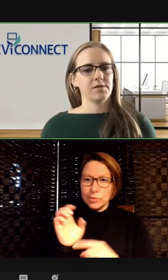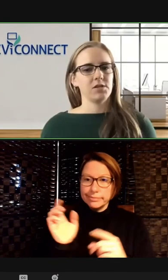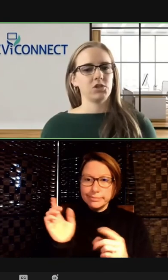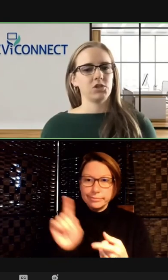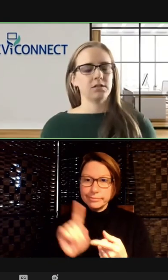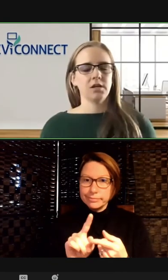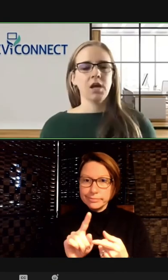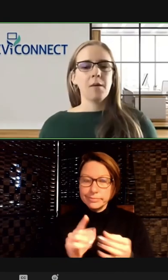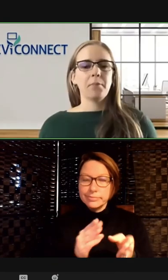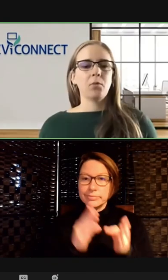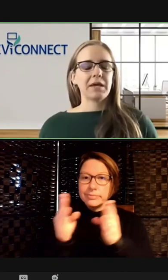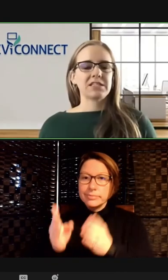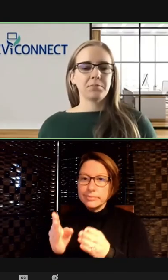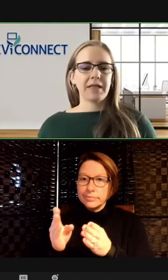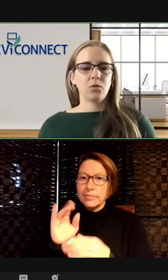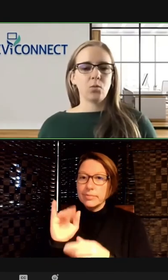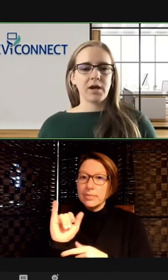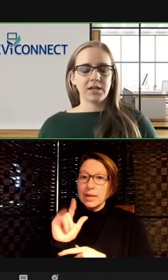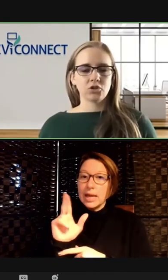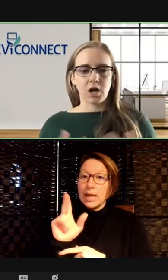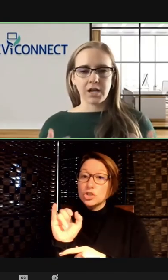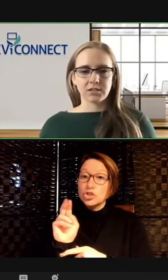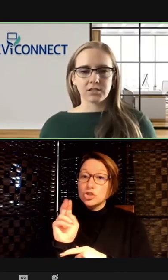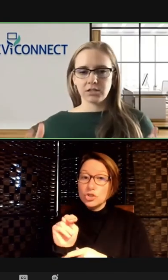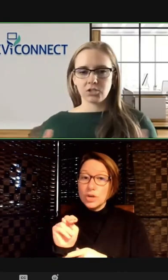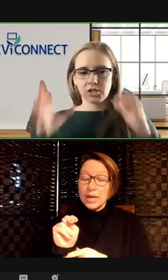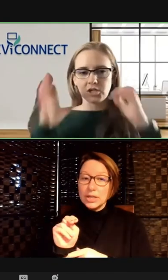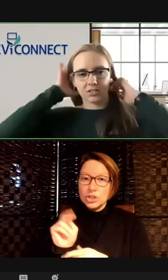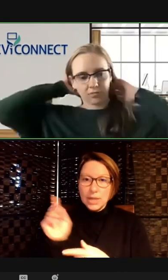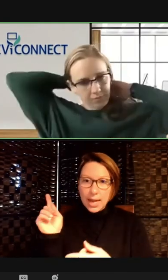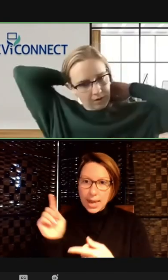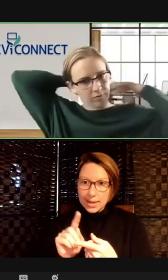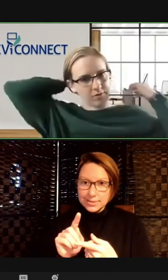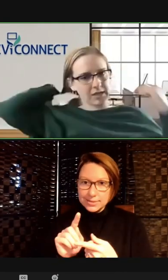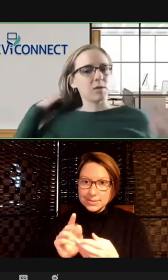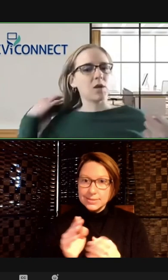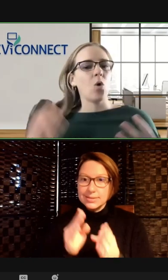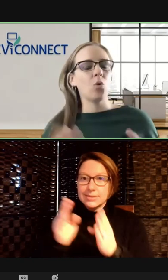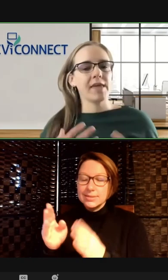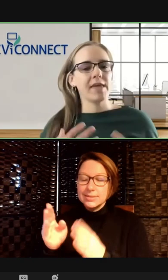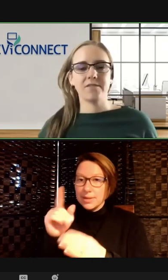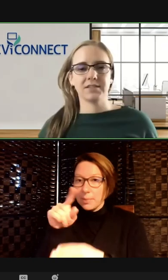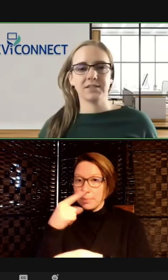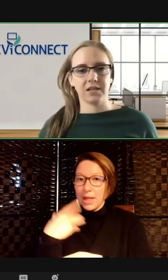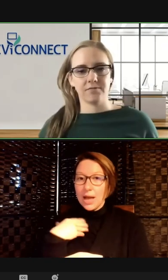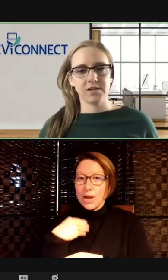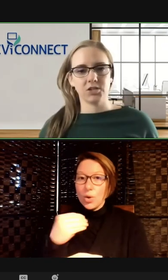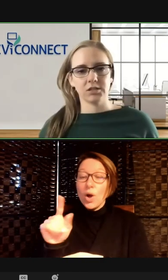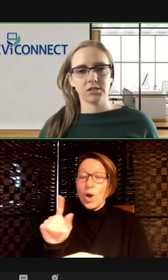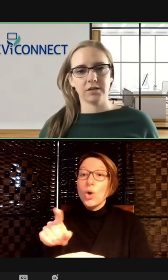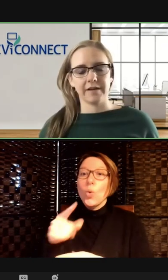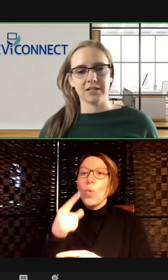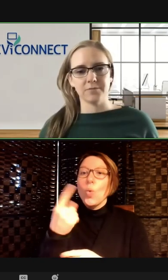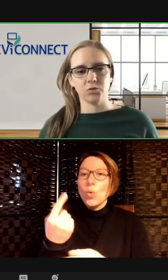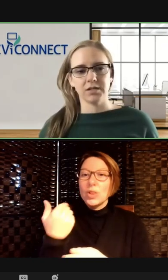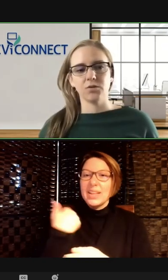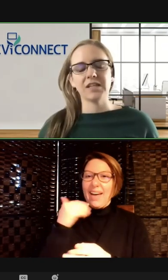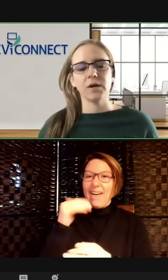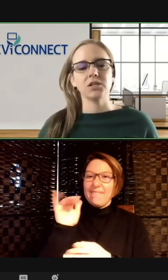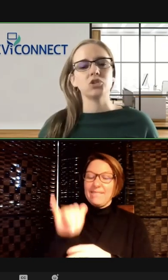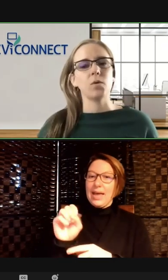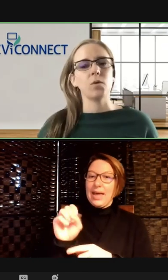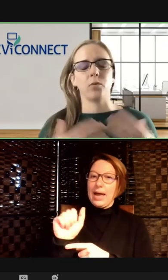and salient features. But when we get to black and white drawings or illustrations of things, we only have the salient features available